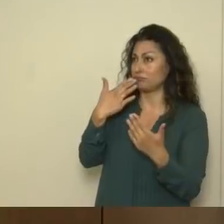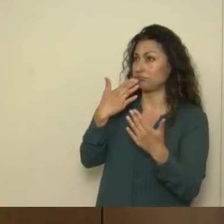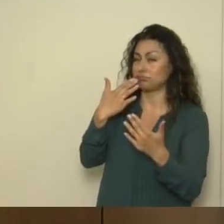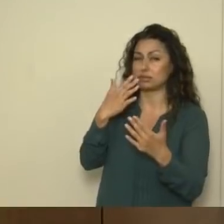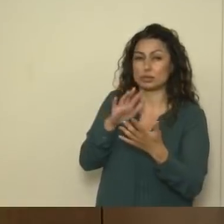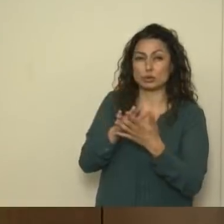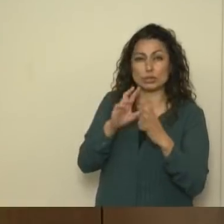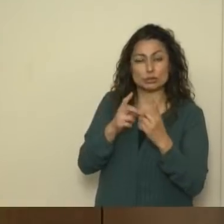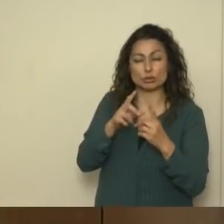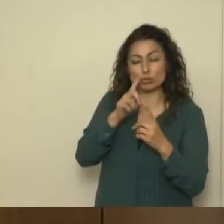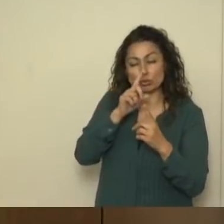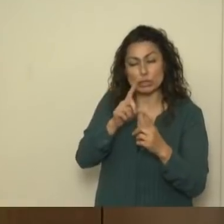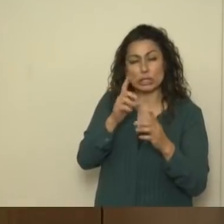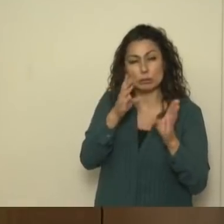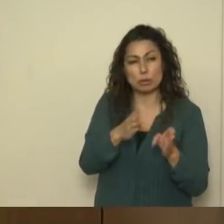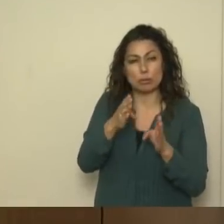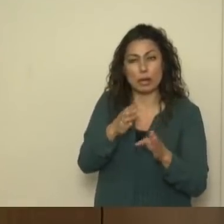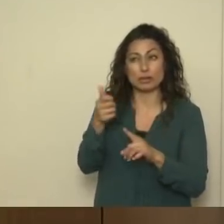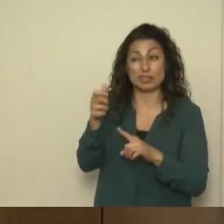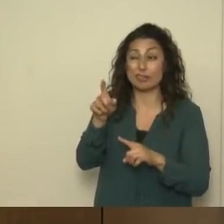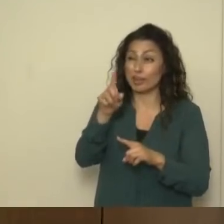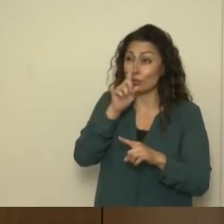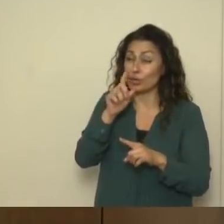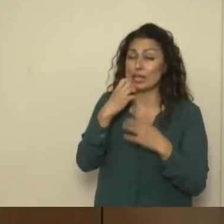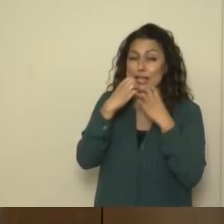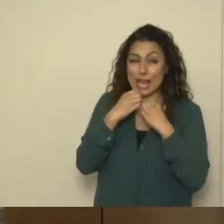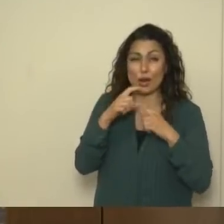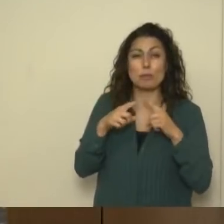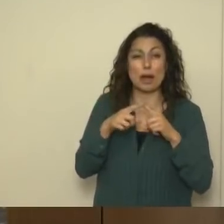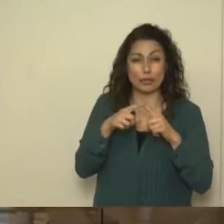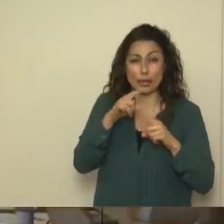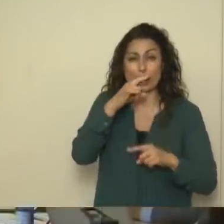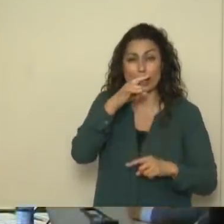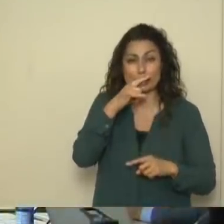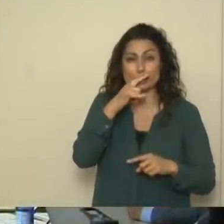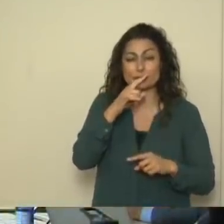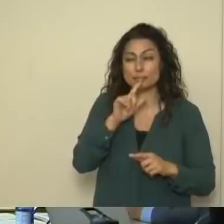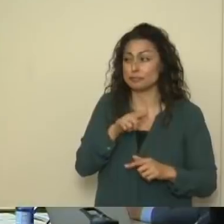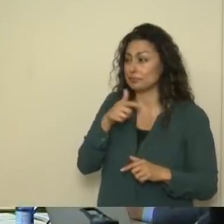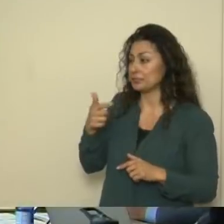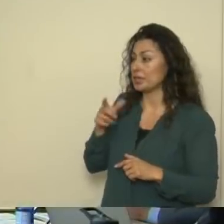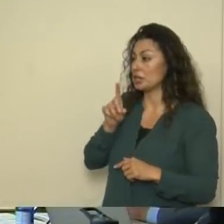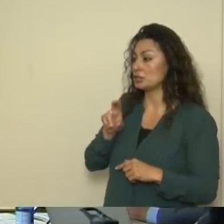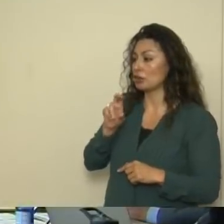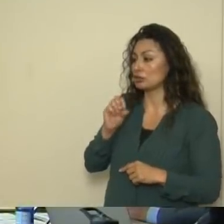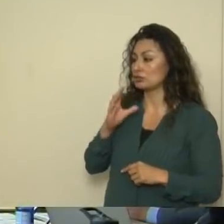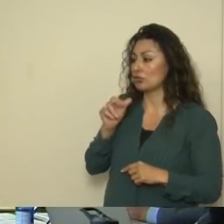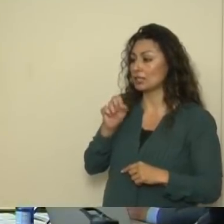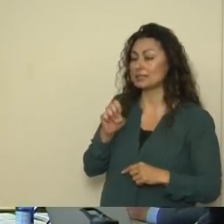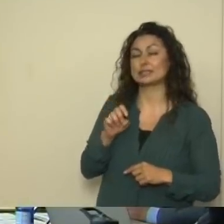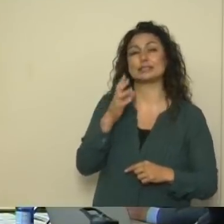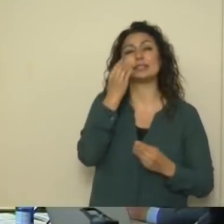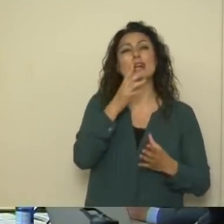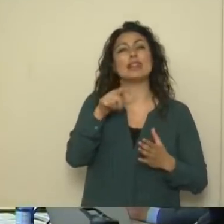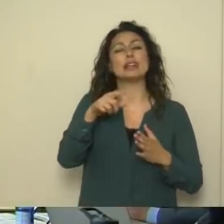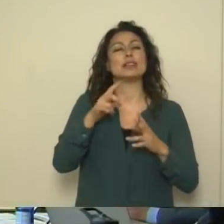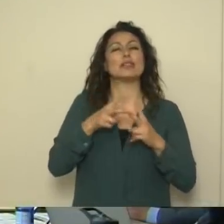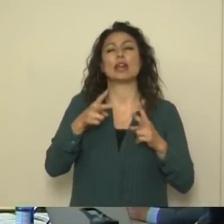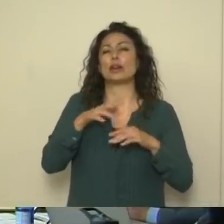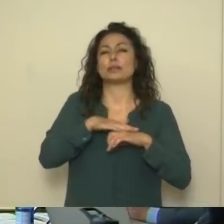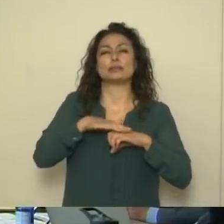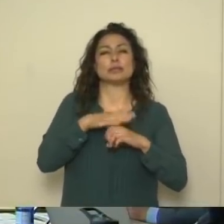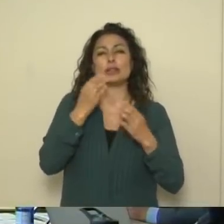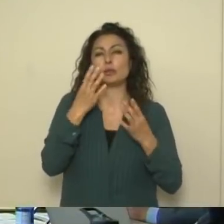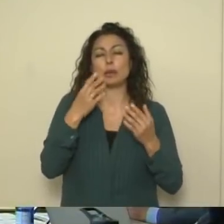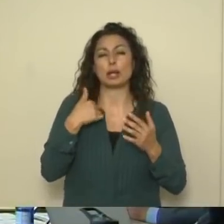to really get ready. They care about their kids. Dr. Scrace. Yeah, this is very preliminary, but the modeling team, Dan, was looking at